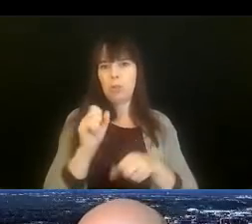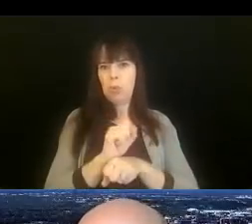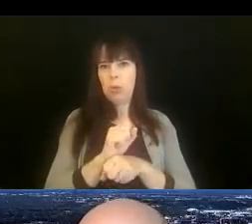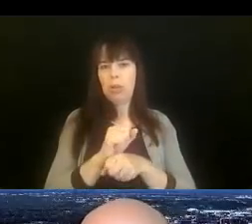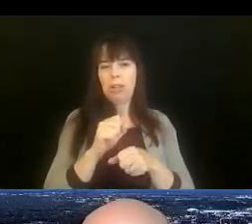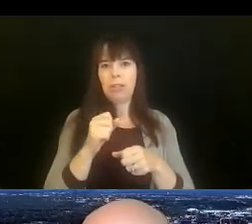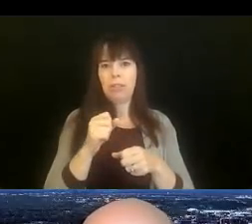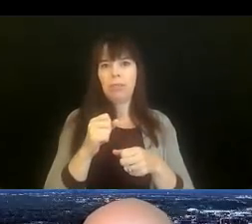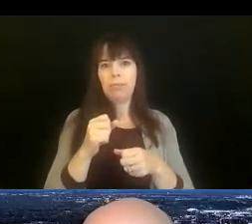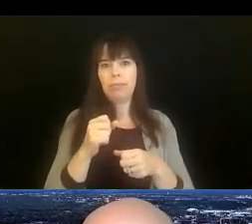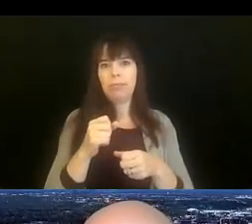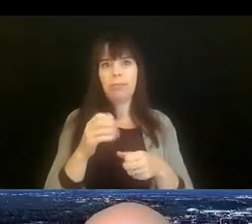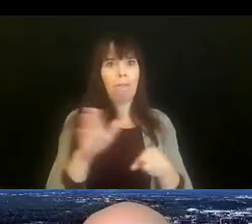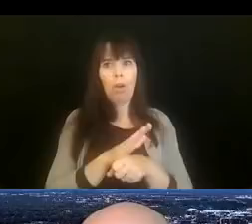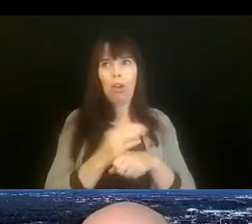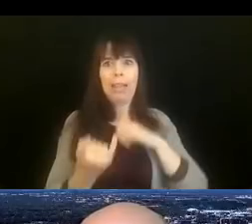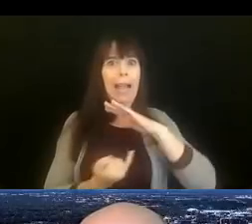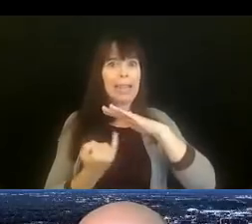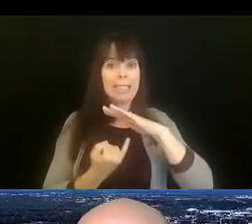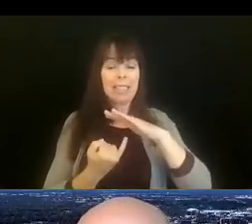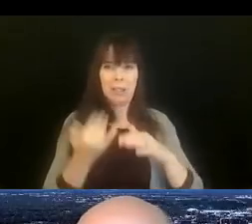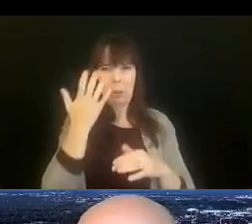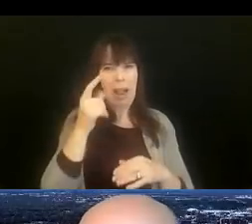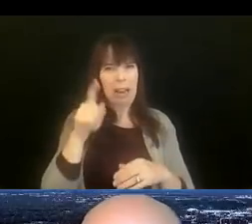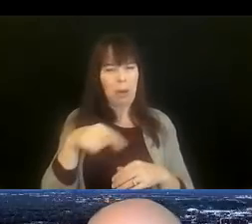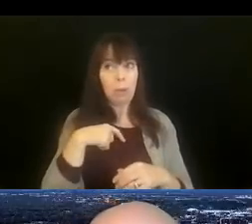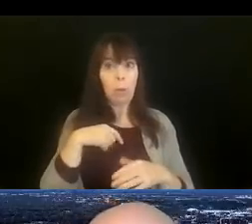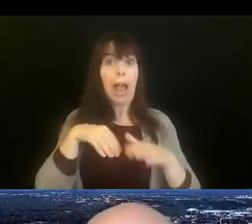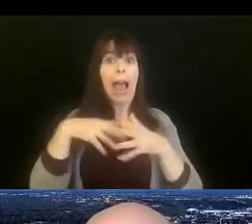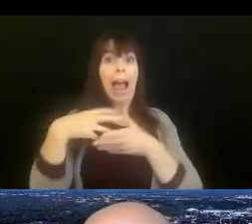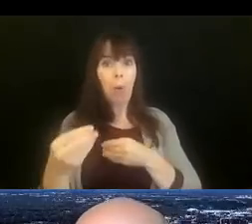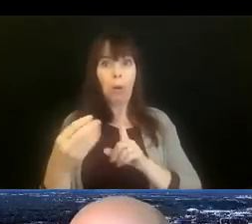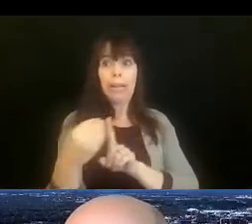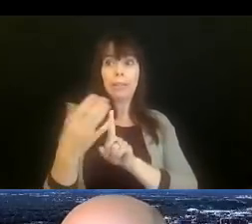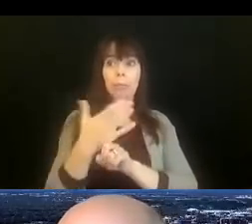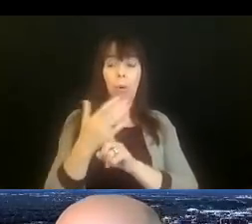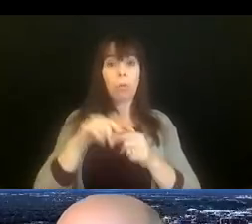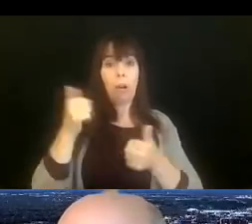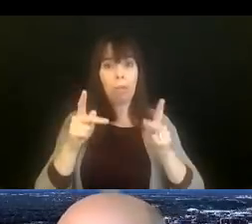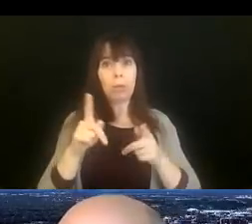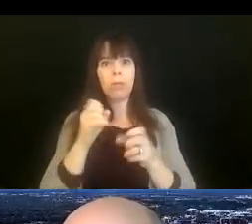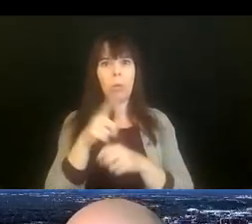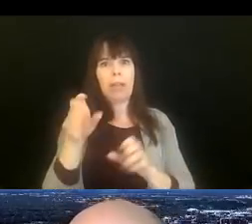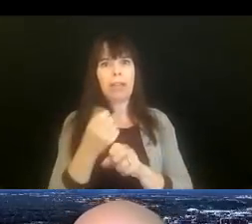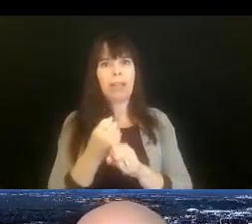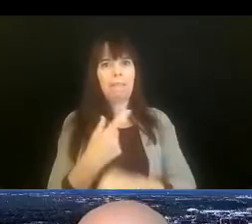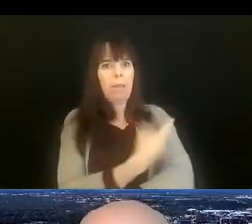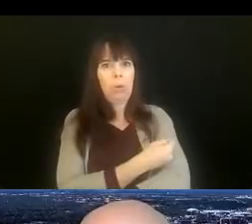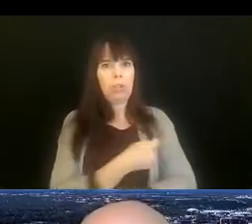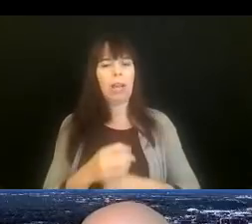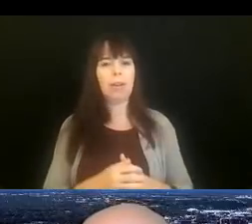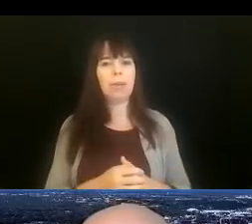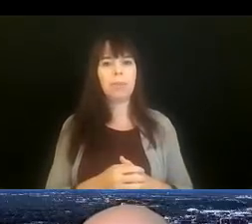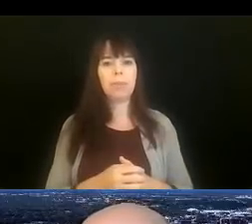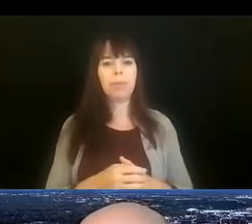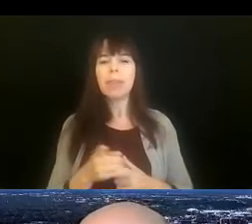case, fully isolating, are required to expose themselves to others to receive a flu shot. I